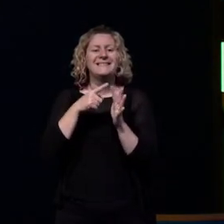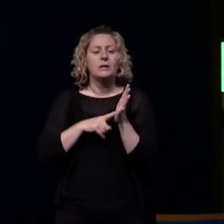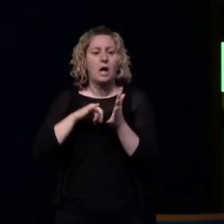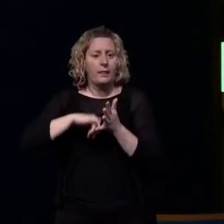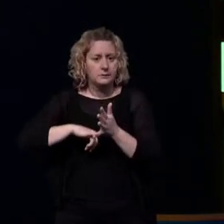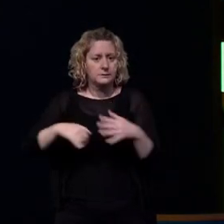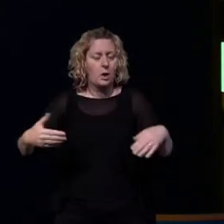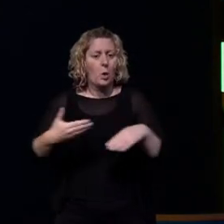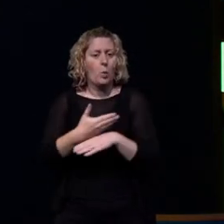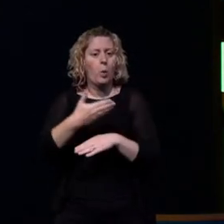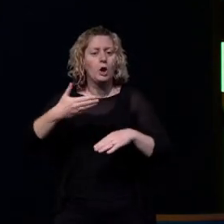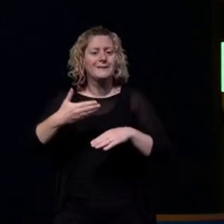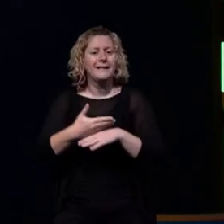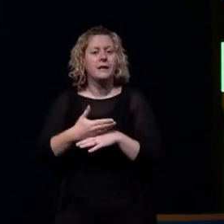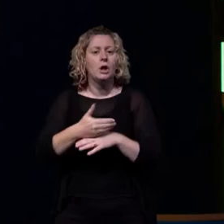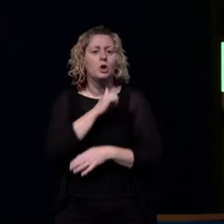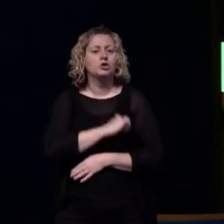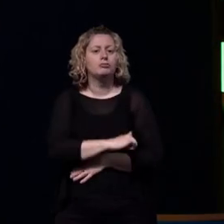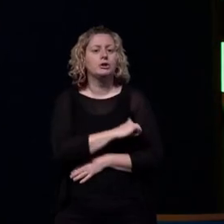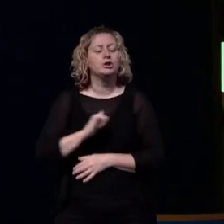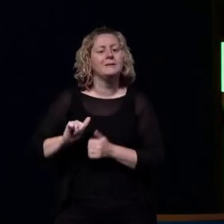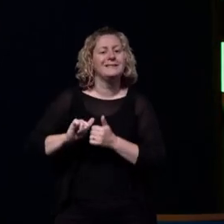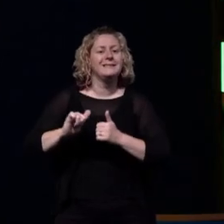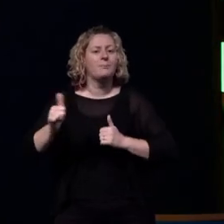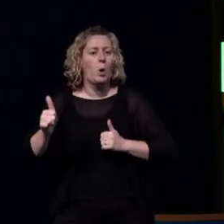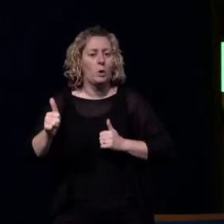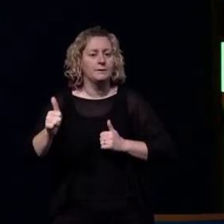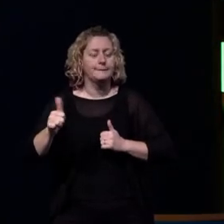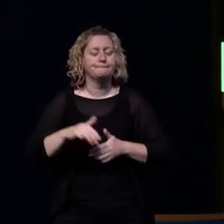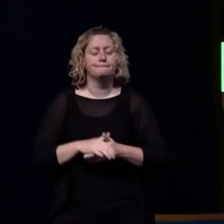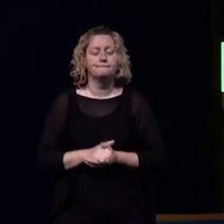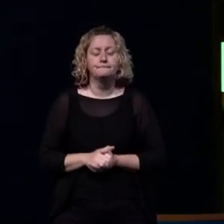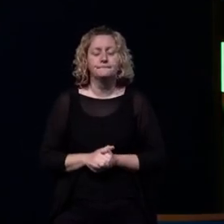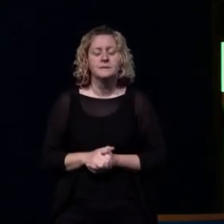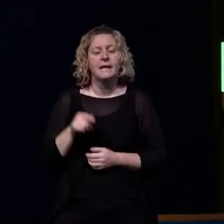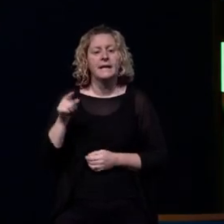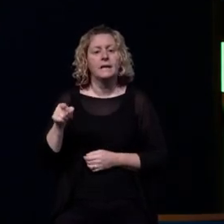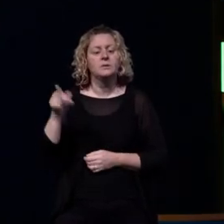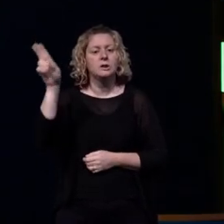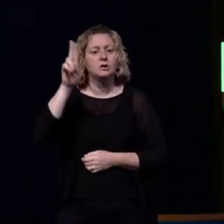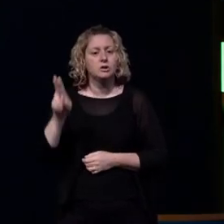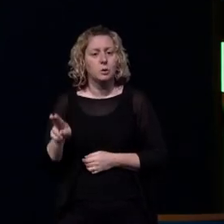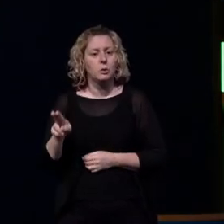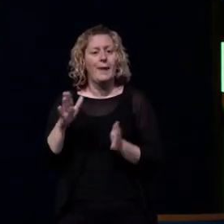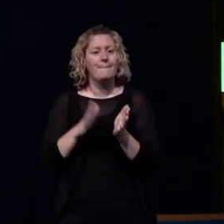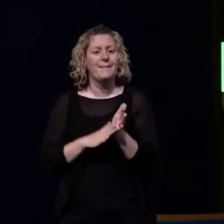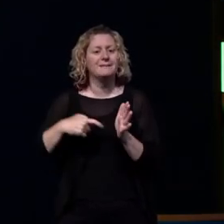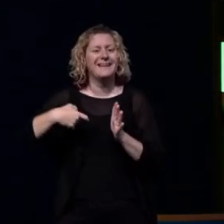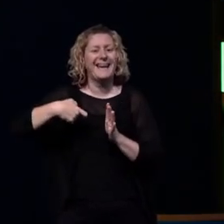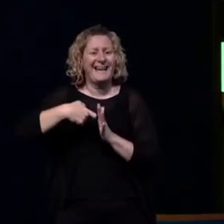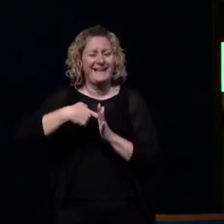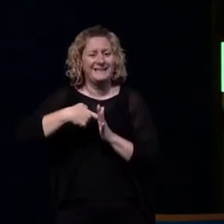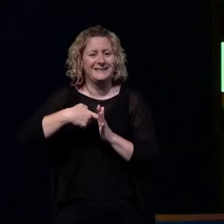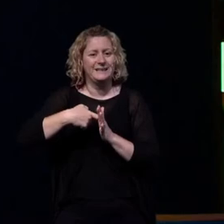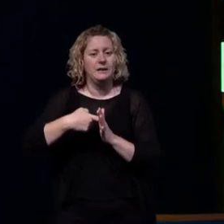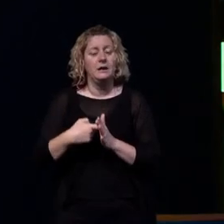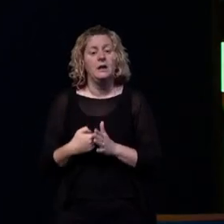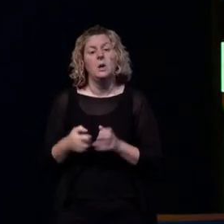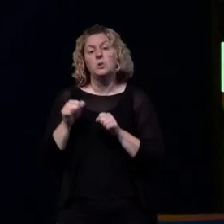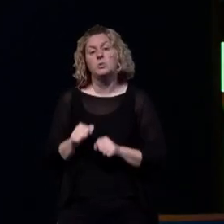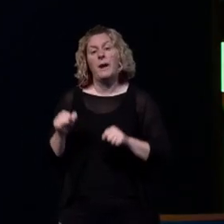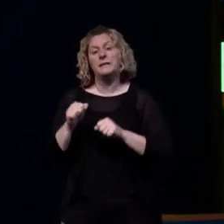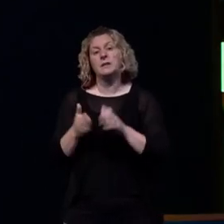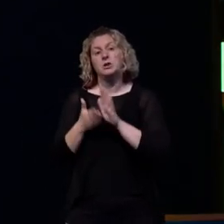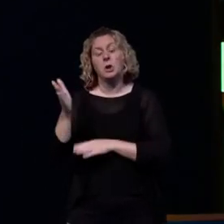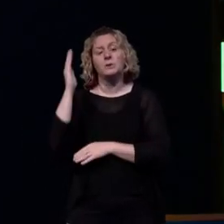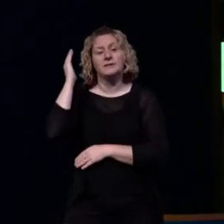evangelist. He was speaking at a school in Milton Keynes, and as he went to speak at the school, he was waiting outside the headmaster's office, and there was a boy next to him, and the